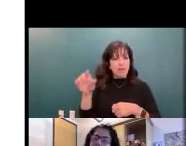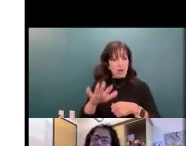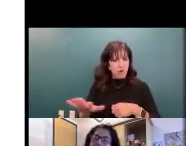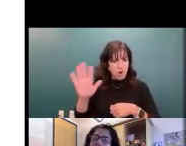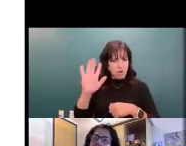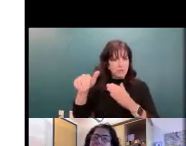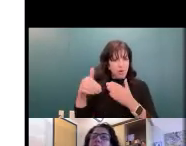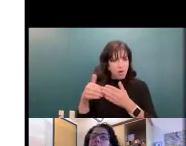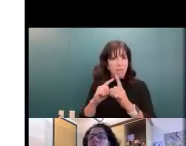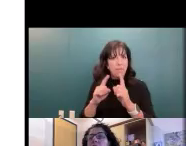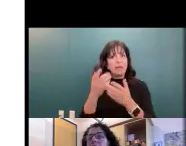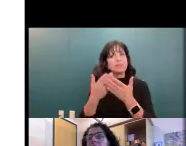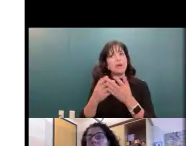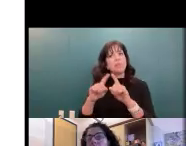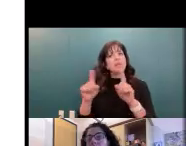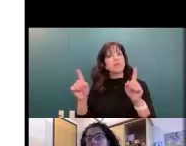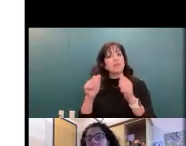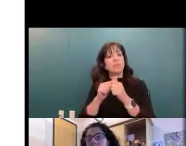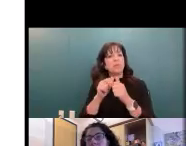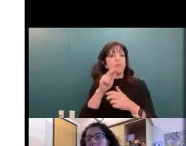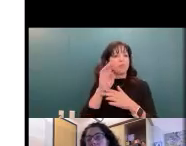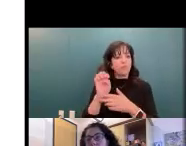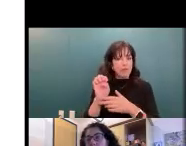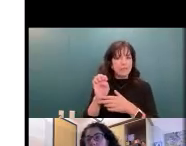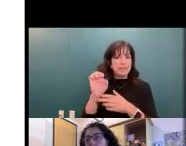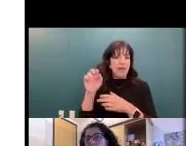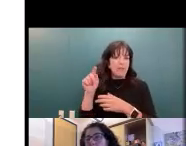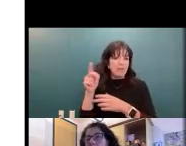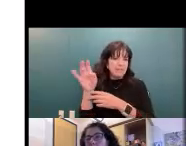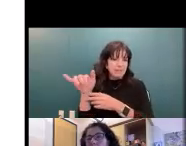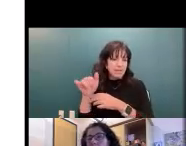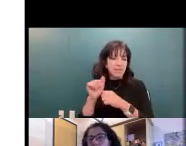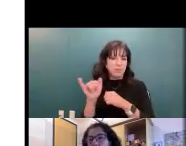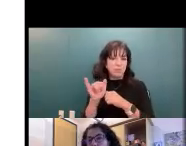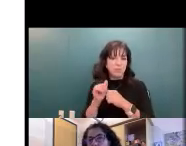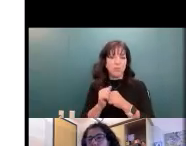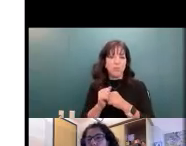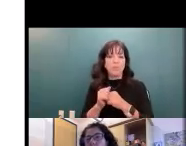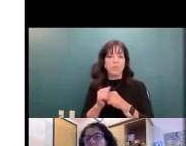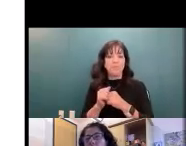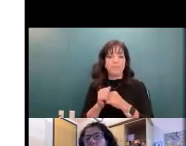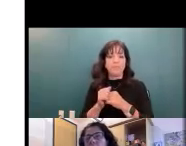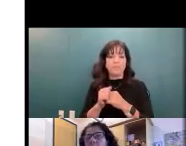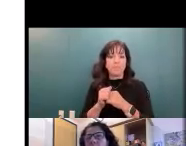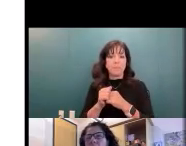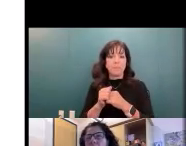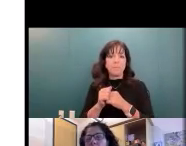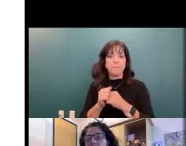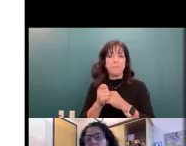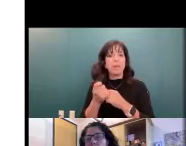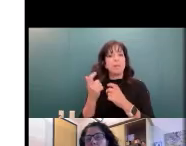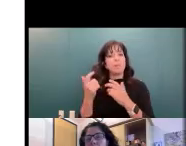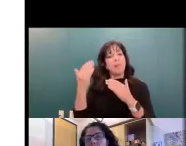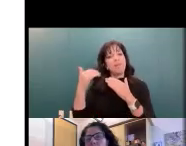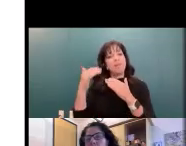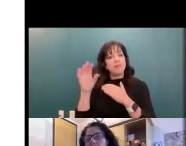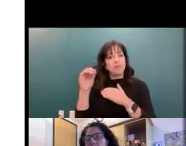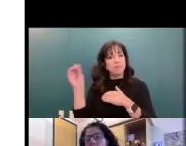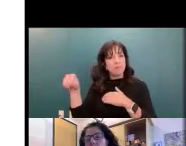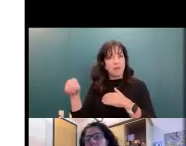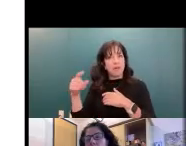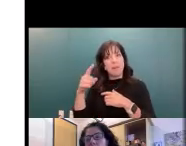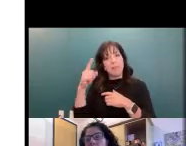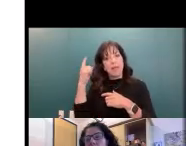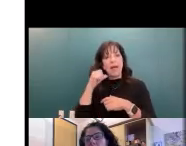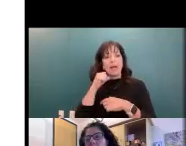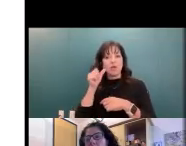some differences by race ethnicity as well. So a little bit above 50% in Black